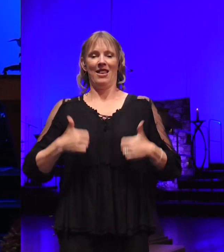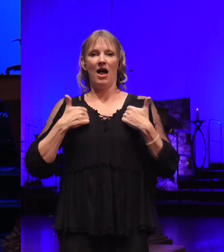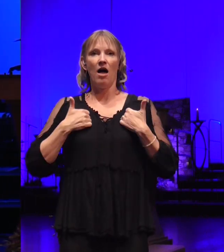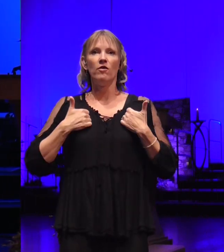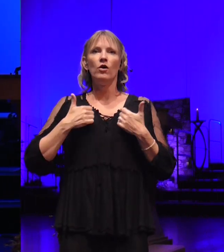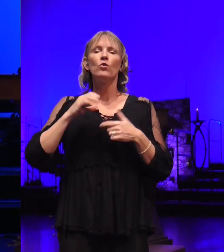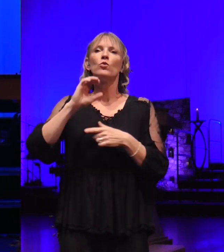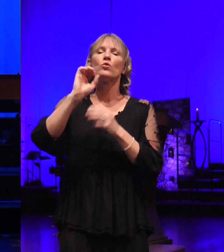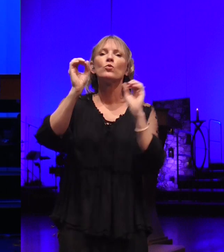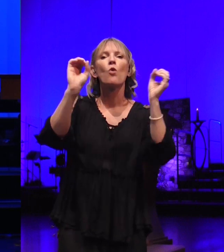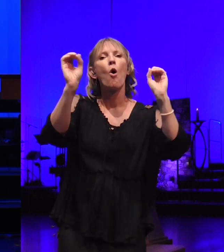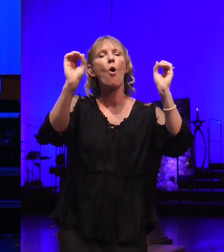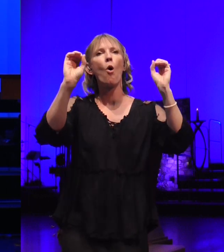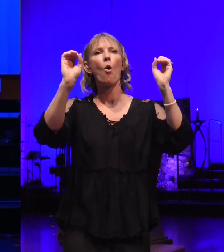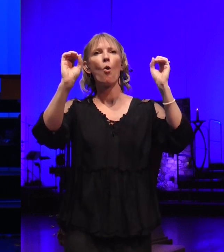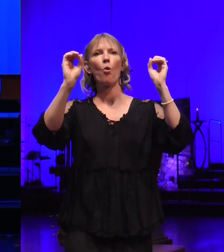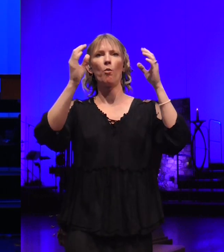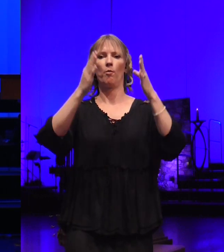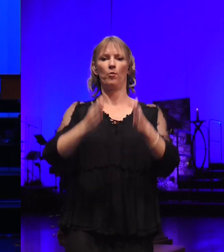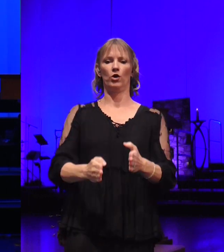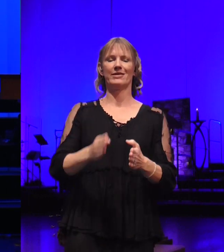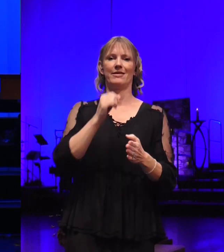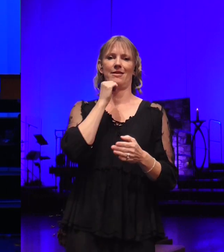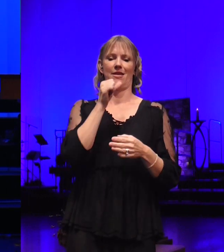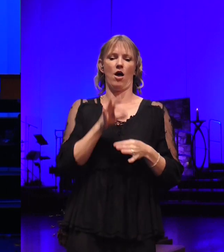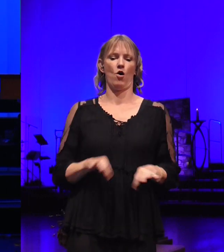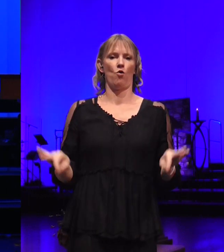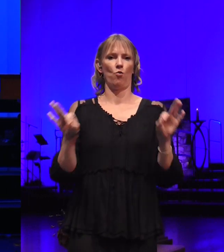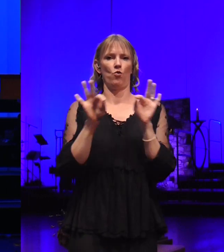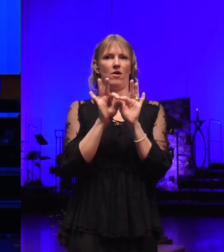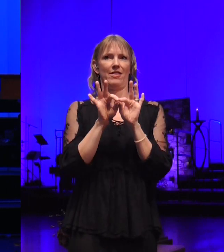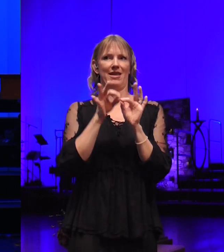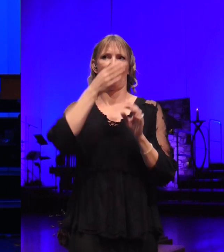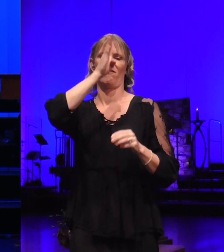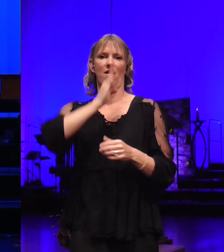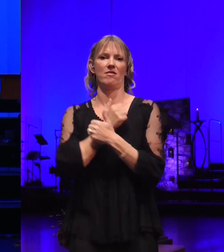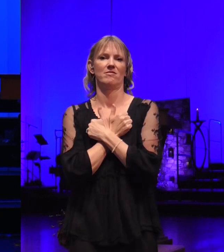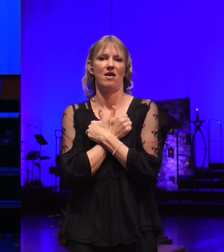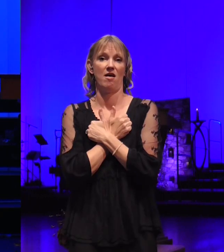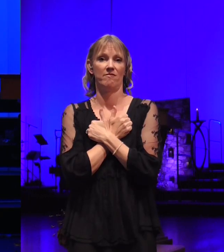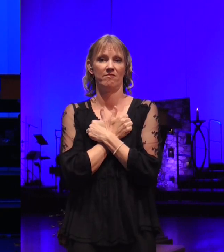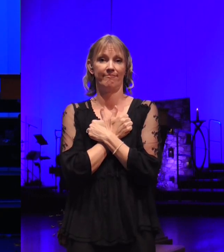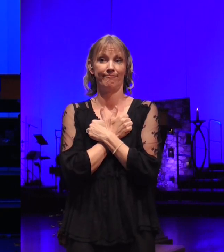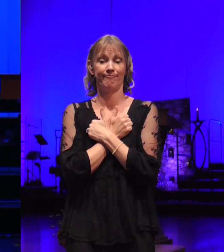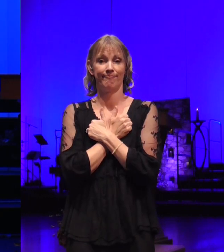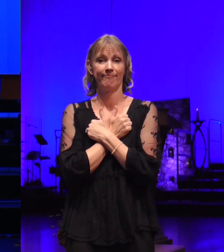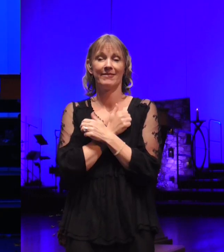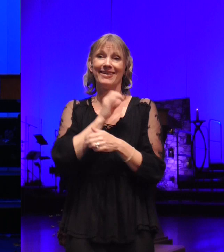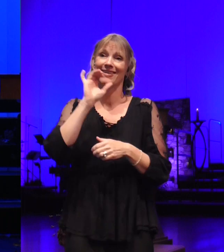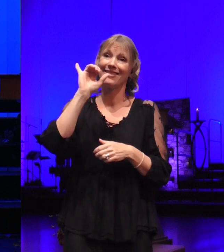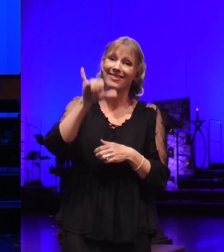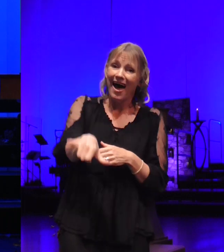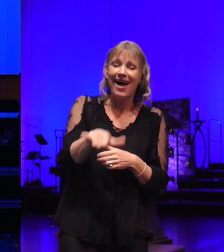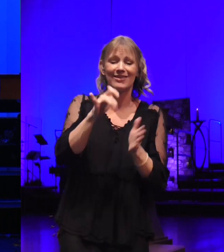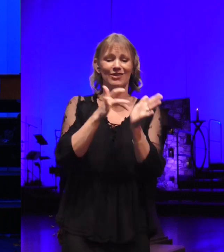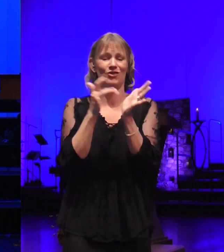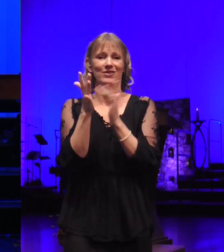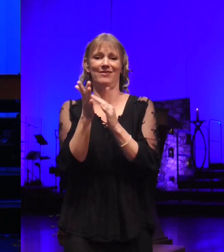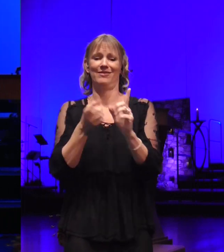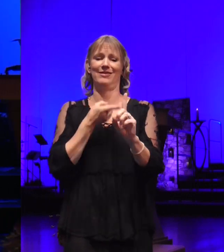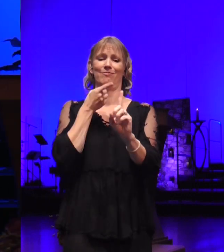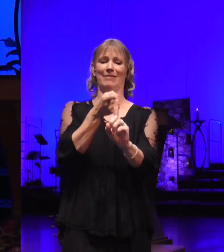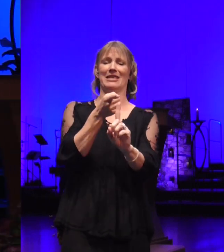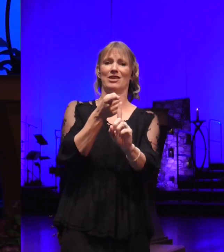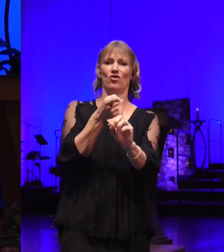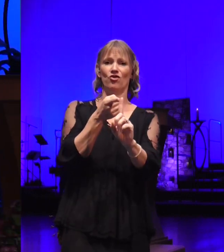one not worthy of the love of God. This was the core of Jesus' message. It is a